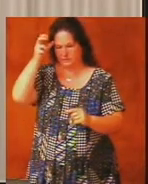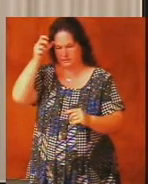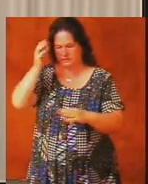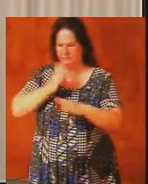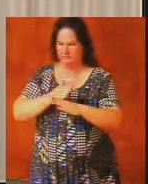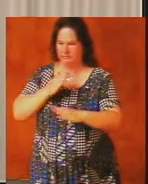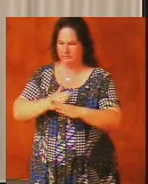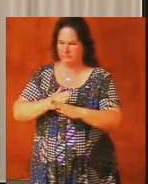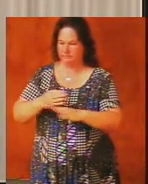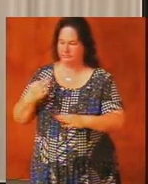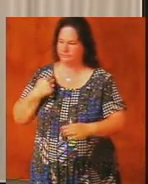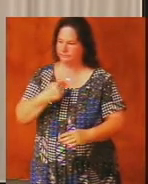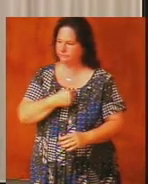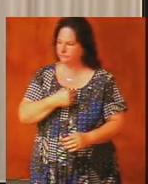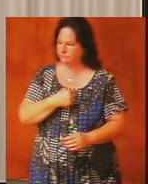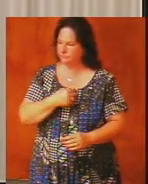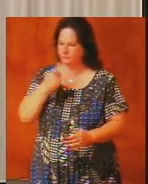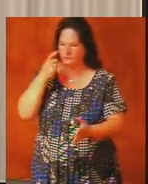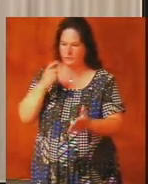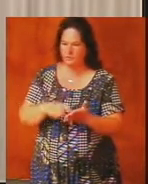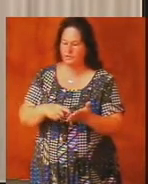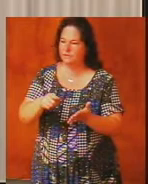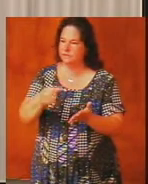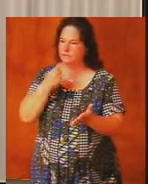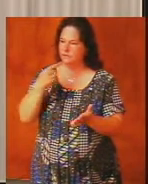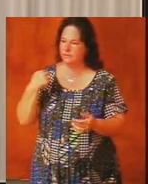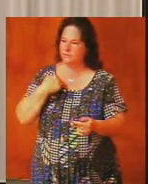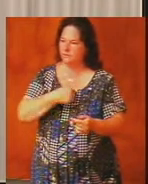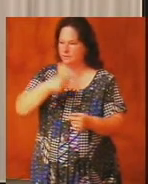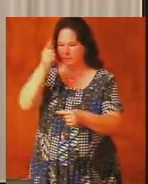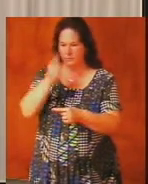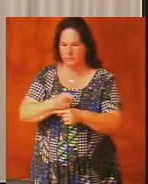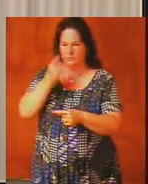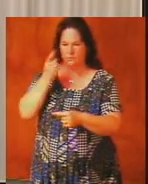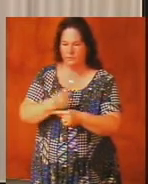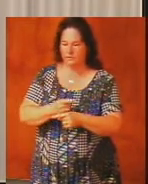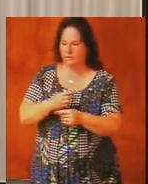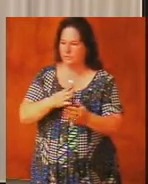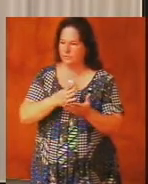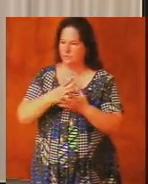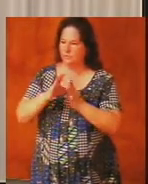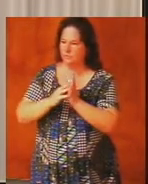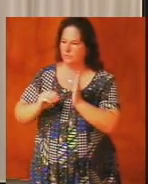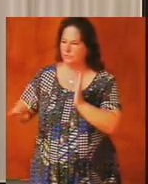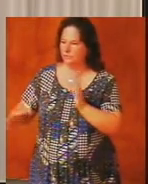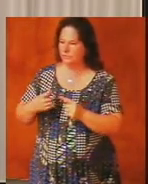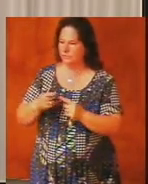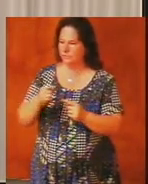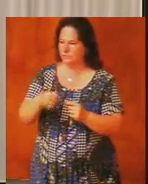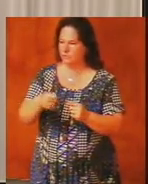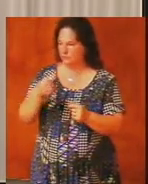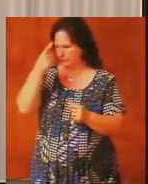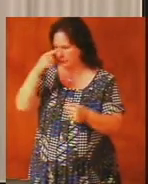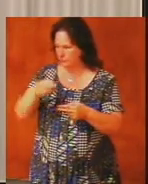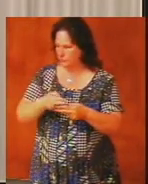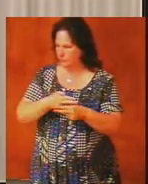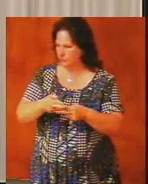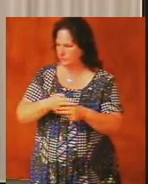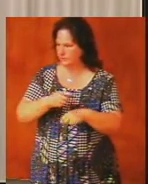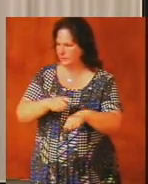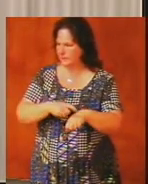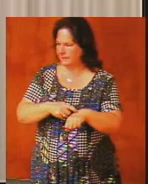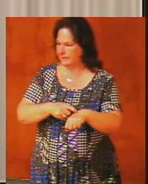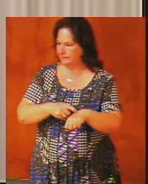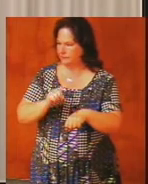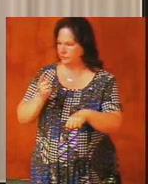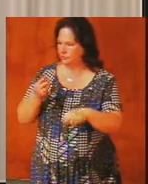us." Notice he says, "But we, brethren, having been taken away from you for a short time." It